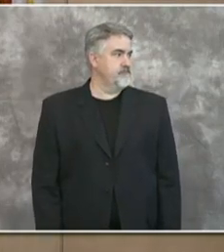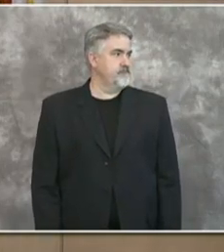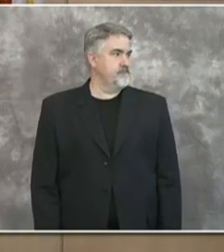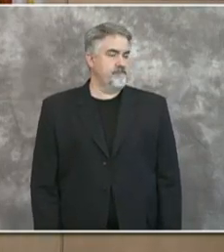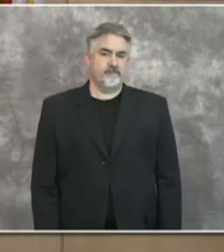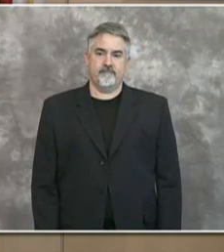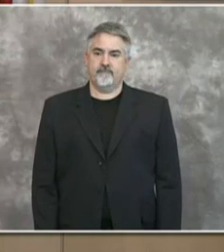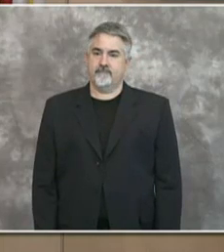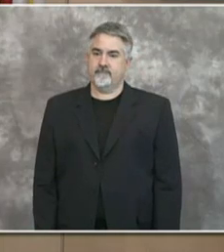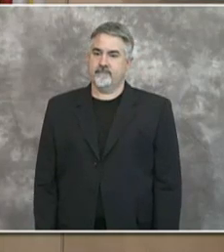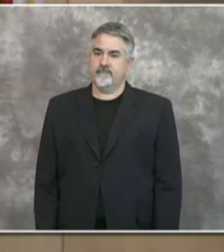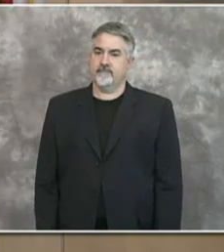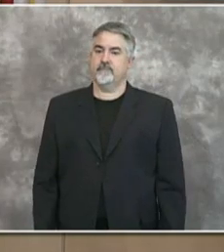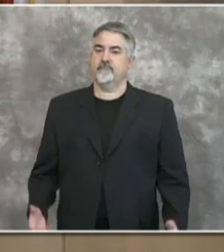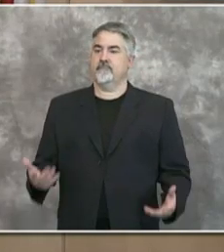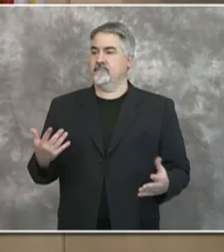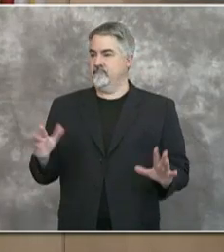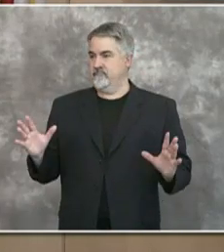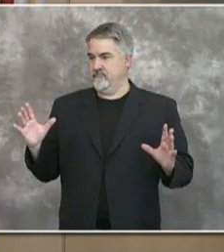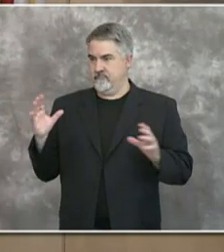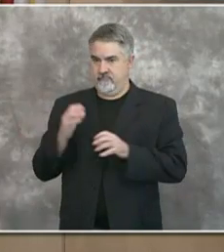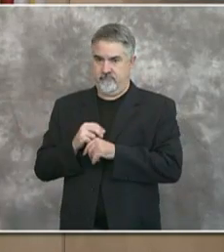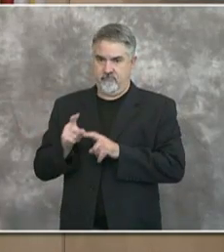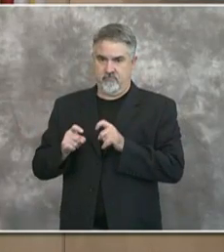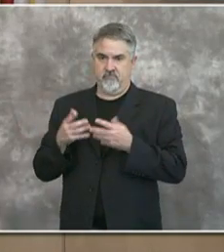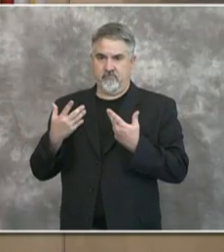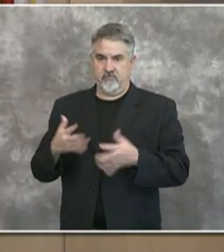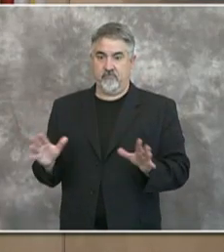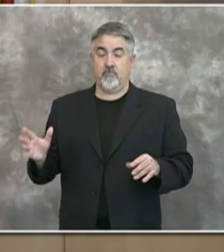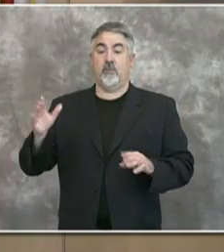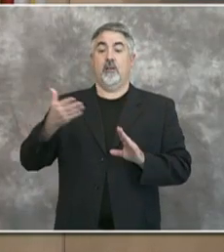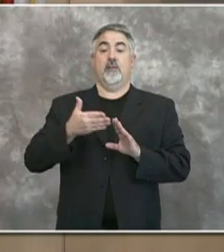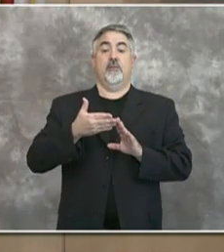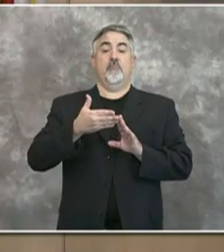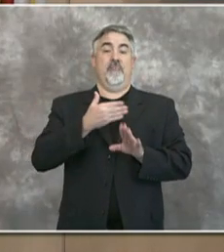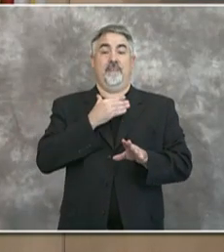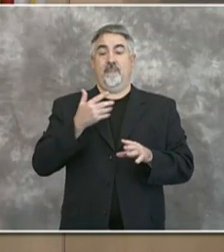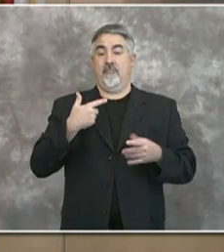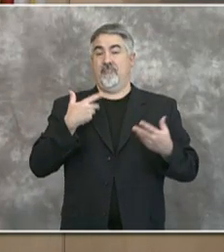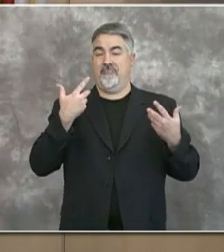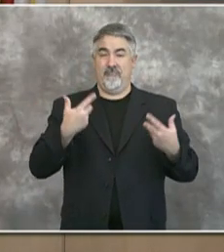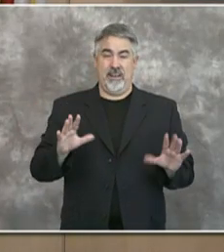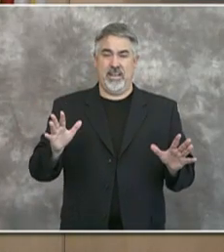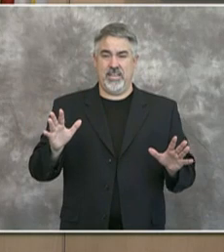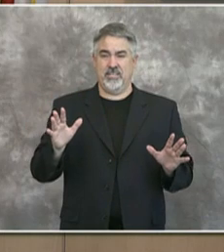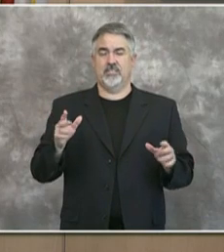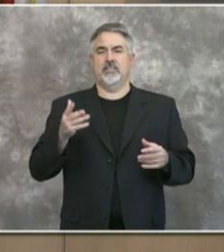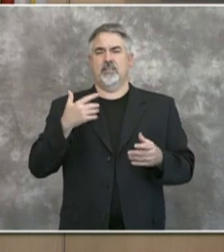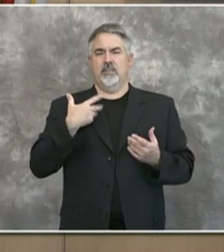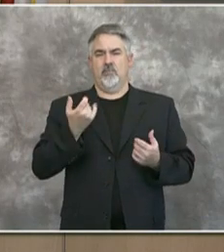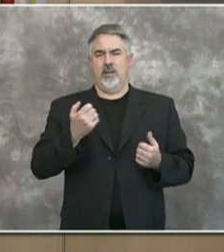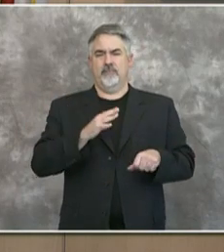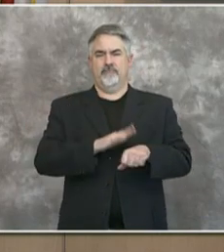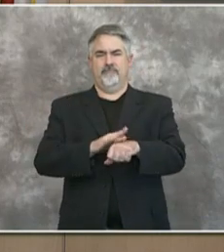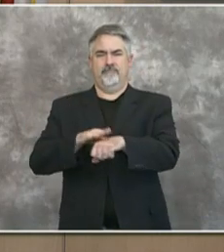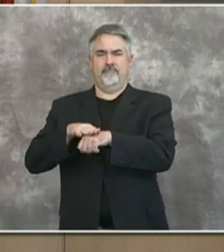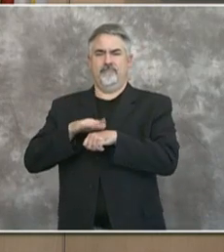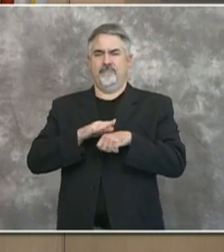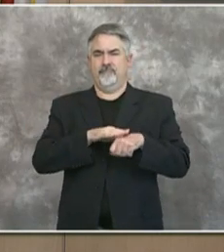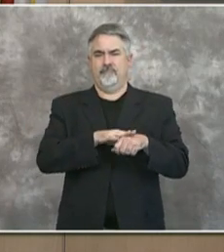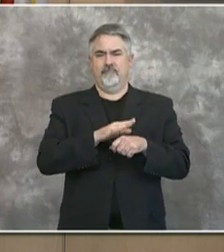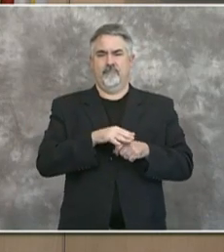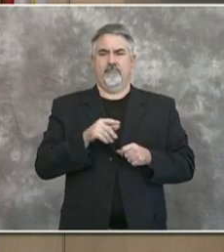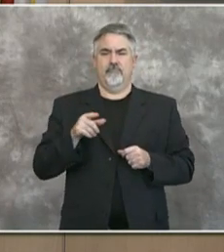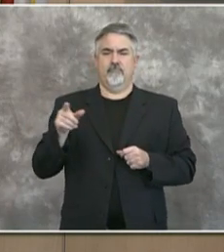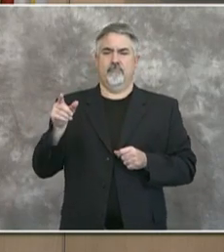That concludes the questions for today. Before we leave, though, I wanted to acknowledge that Supervisor Gaspar held an event today